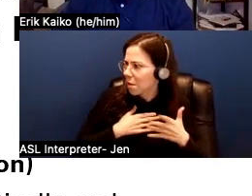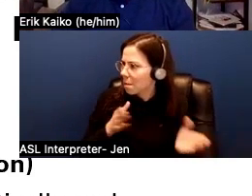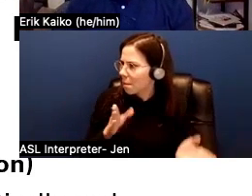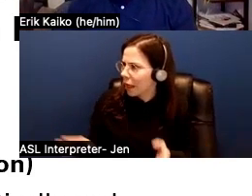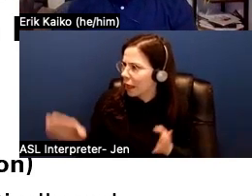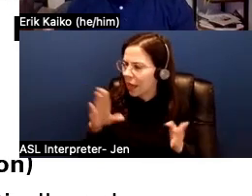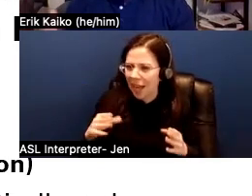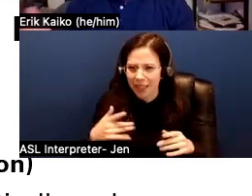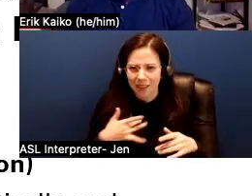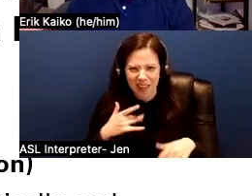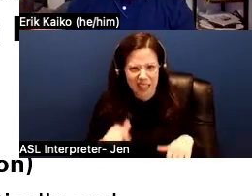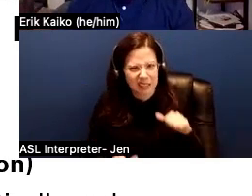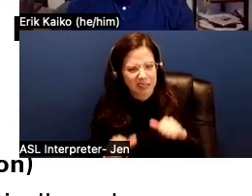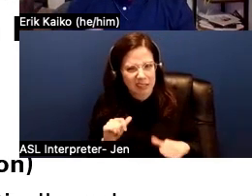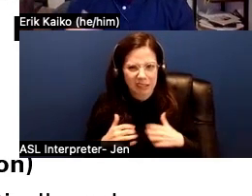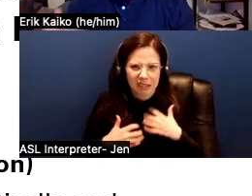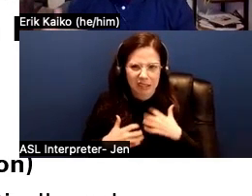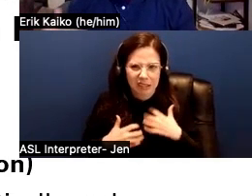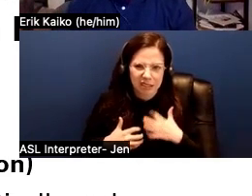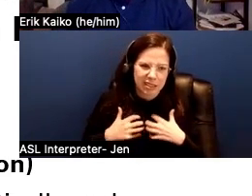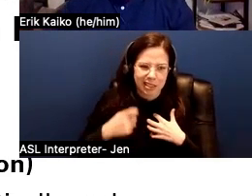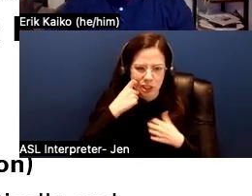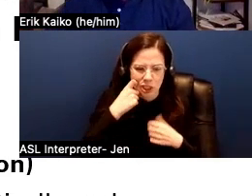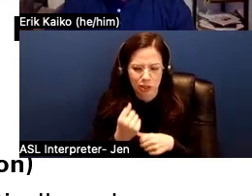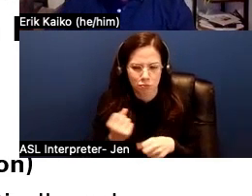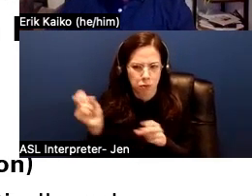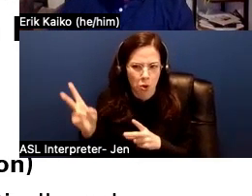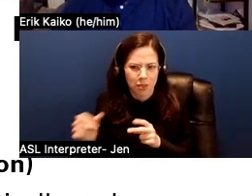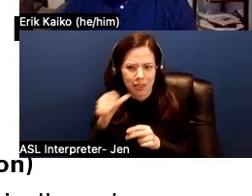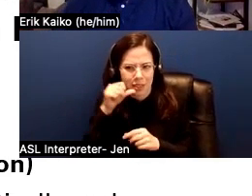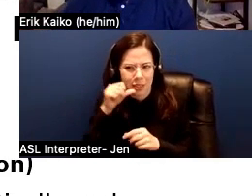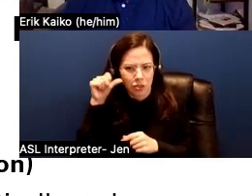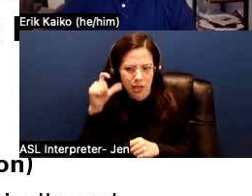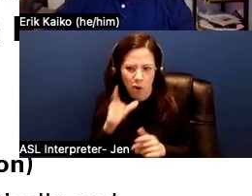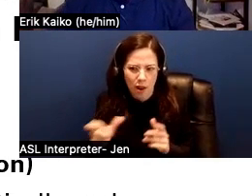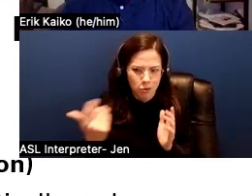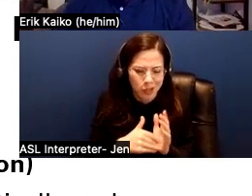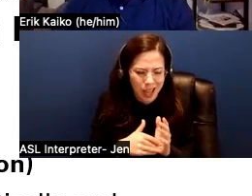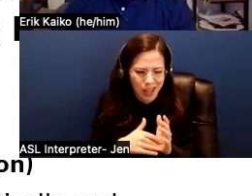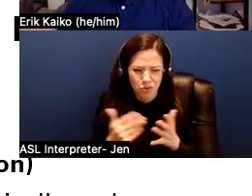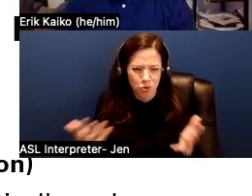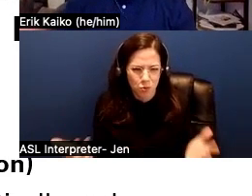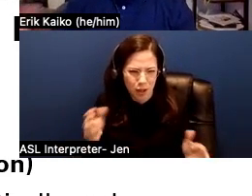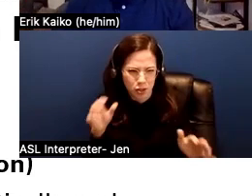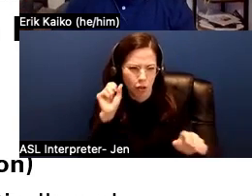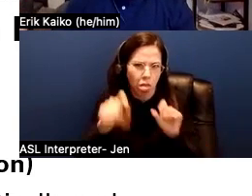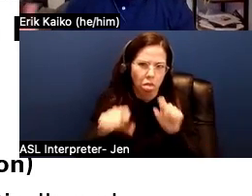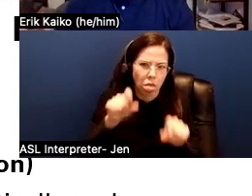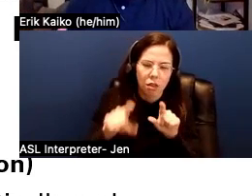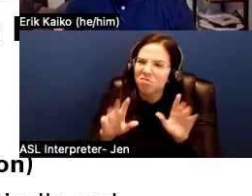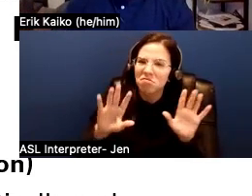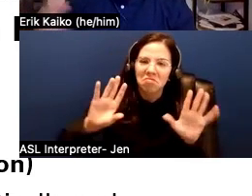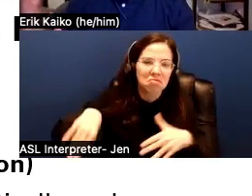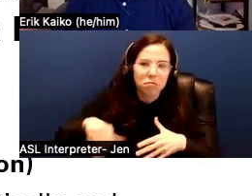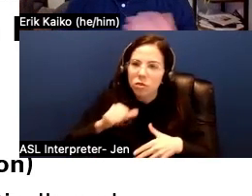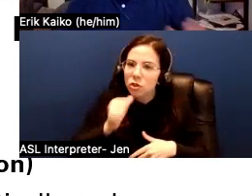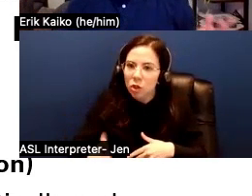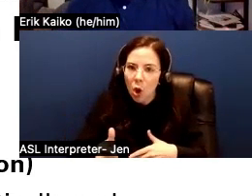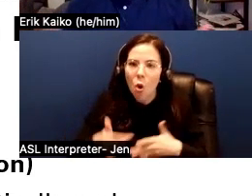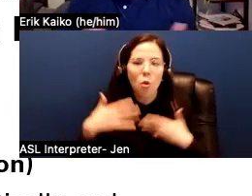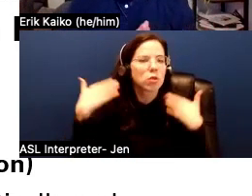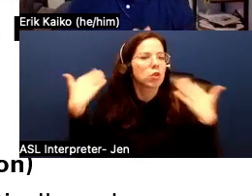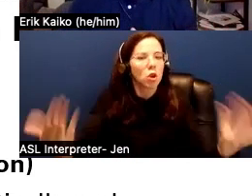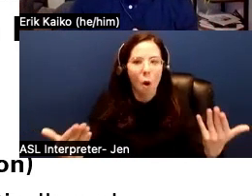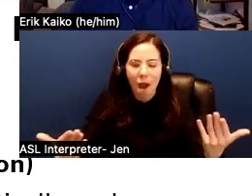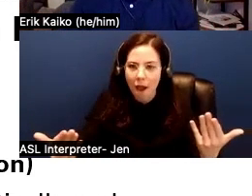fence about, you know what, I just posted the day before, maybe it doesn't need another post, that's too much, just go for it and just change up the type of